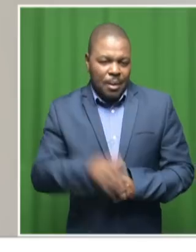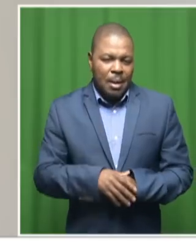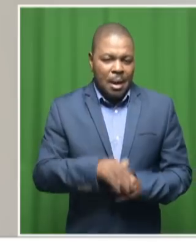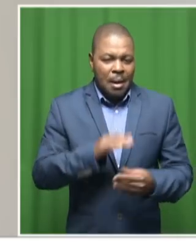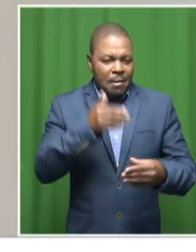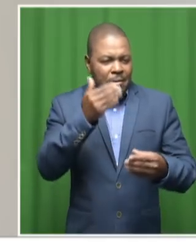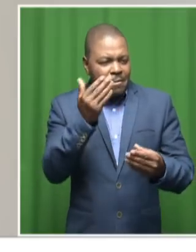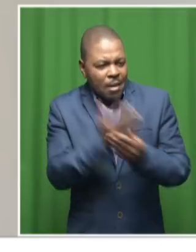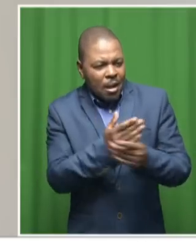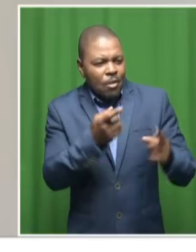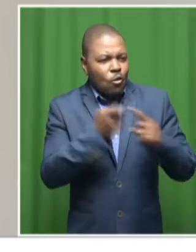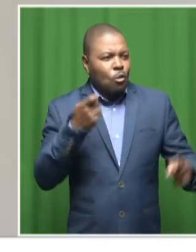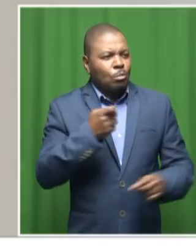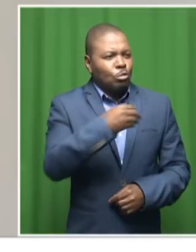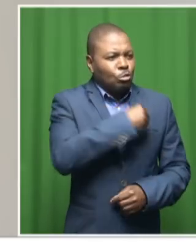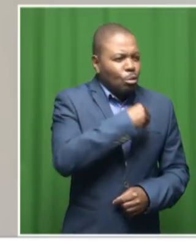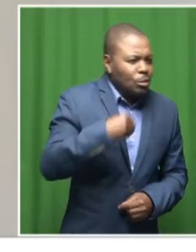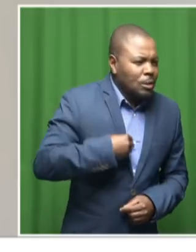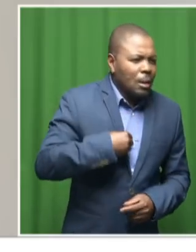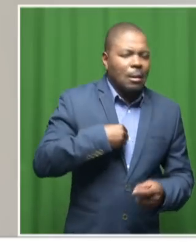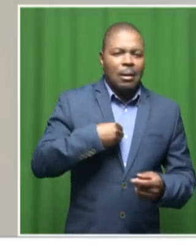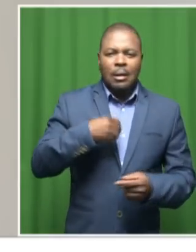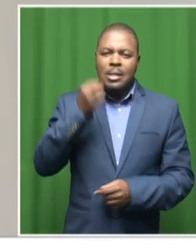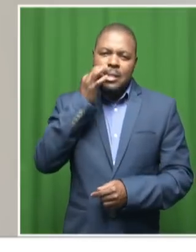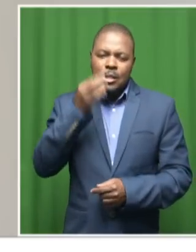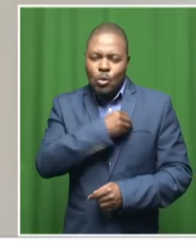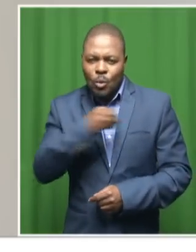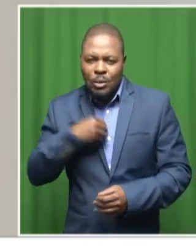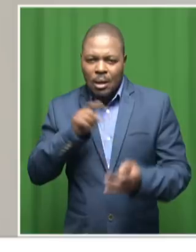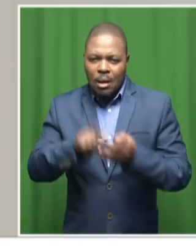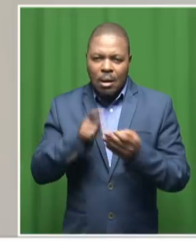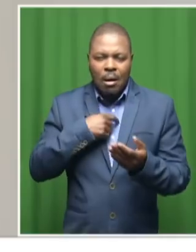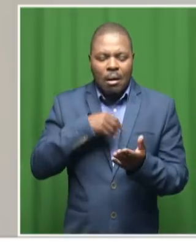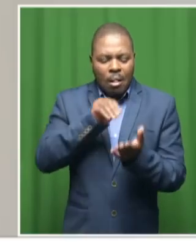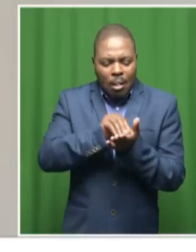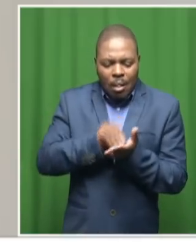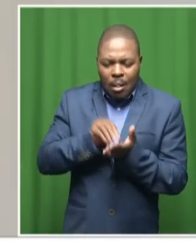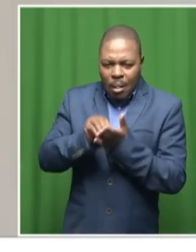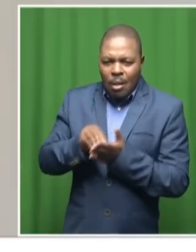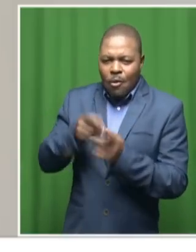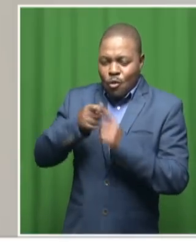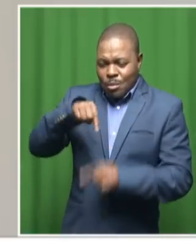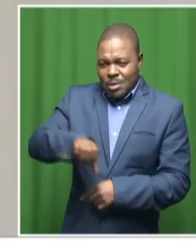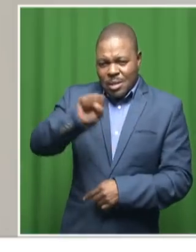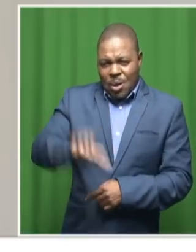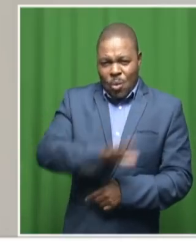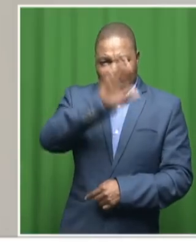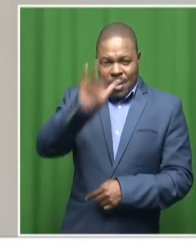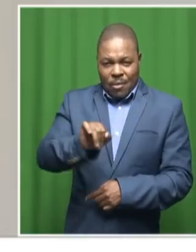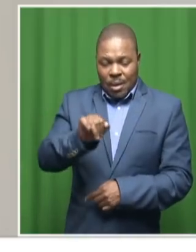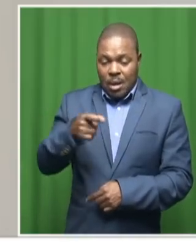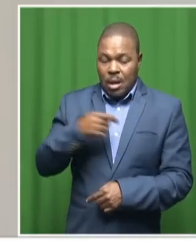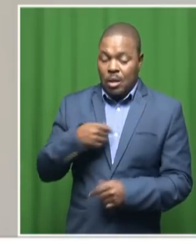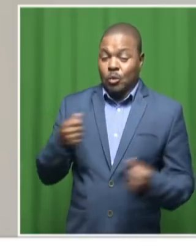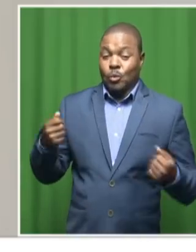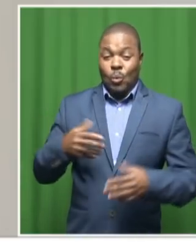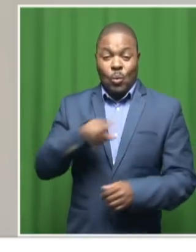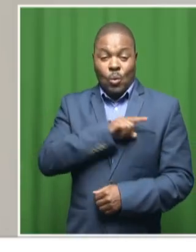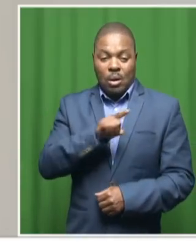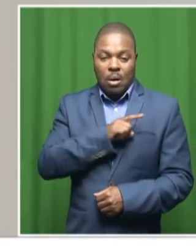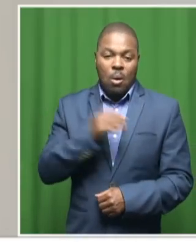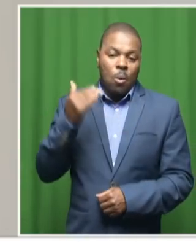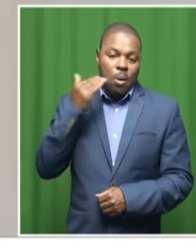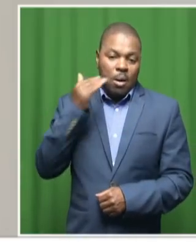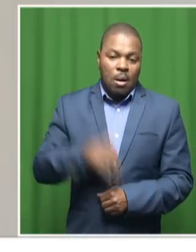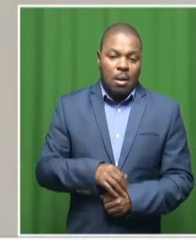at different doctors, dentists, and hospitals that I've accumulated in my life around South Africa. And it's frightening, because when you get past